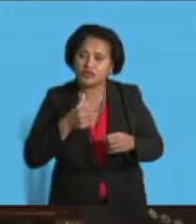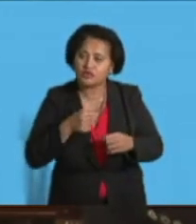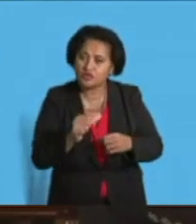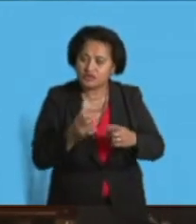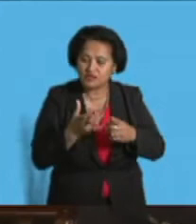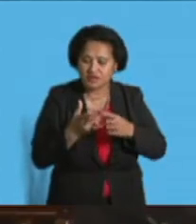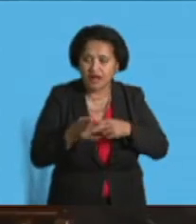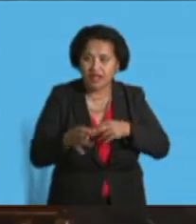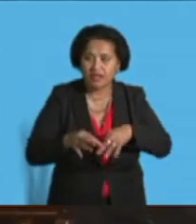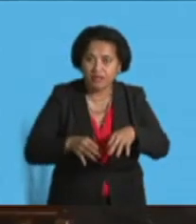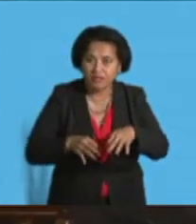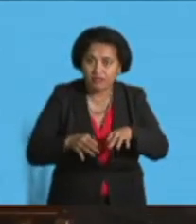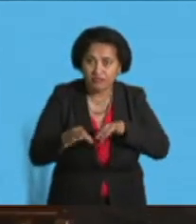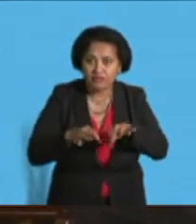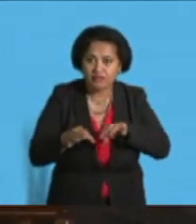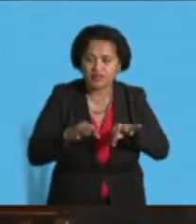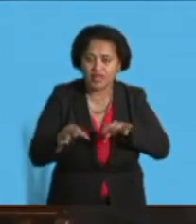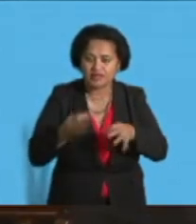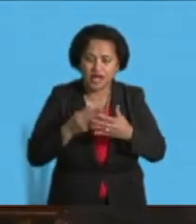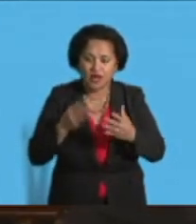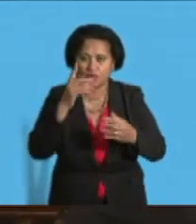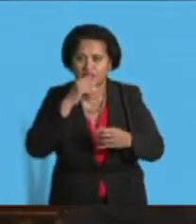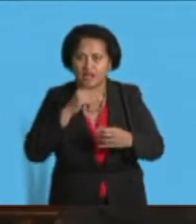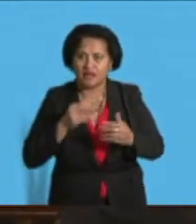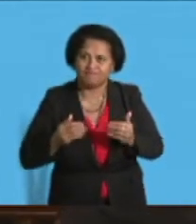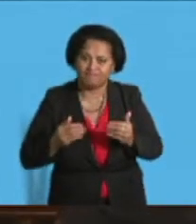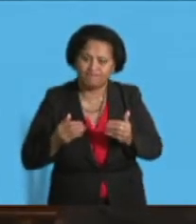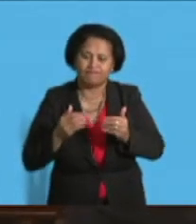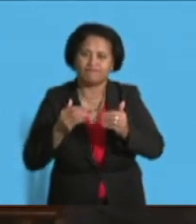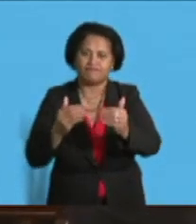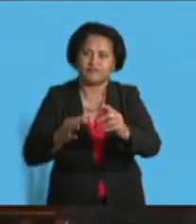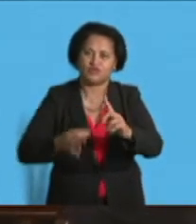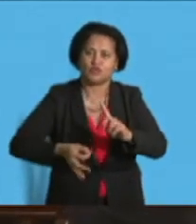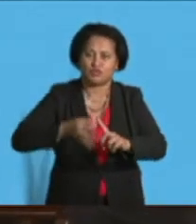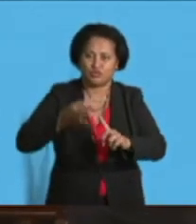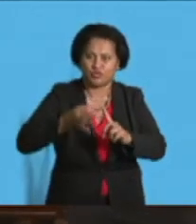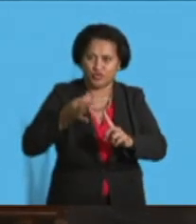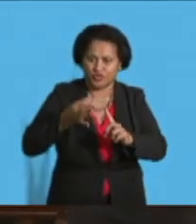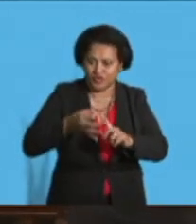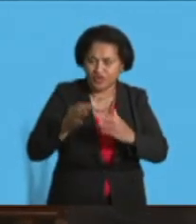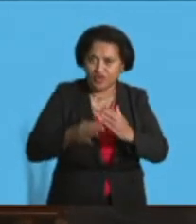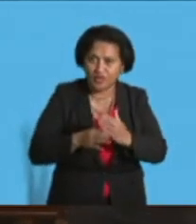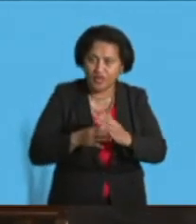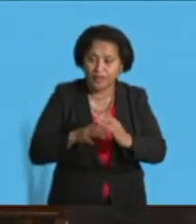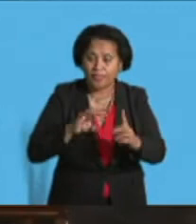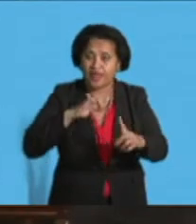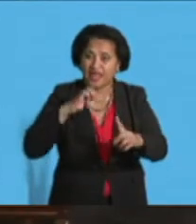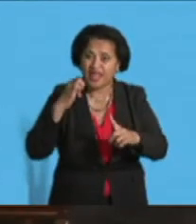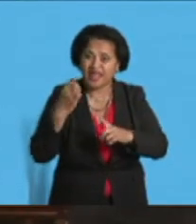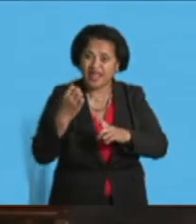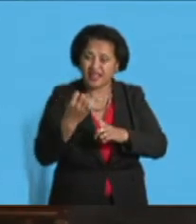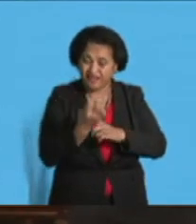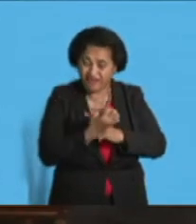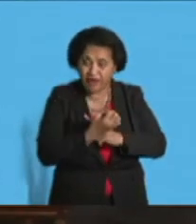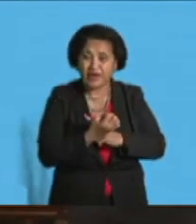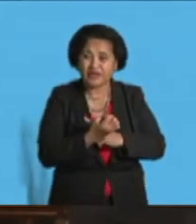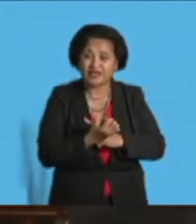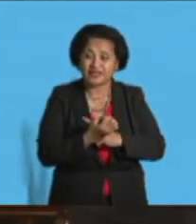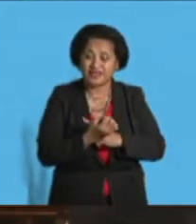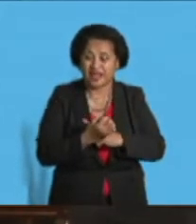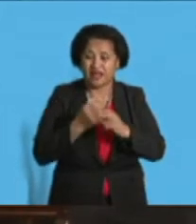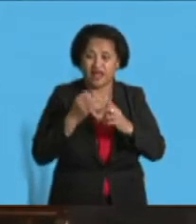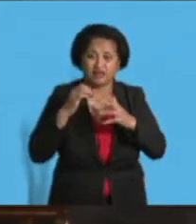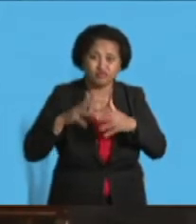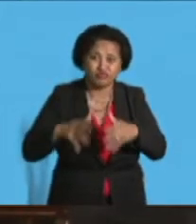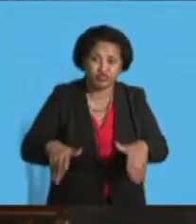will align to moving forward. Environmental degradation and deteriorating waterways pose